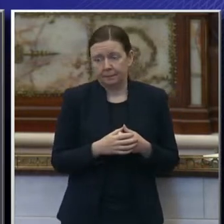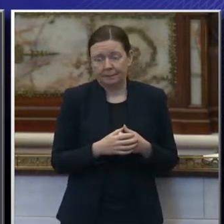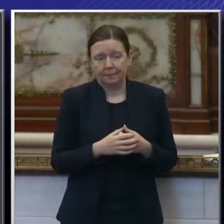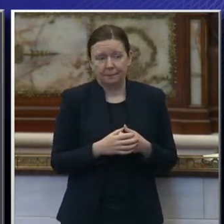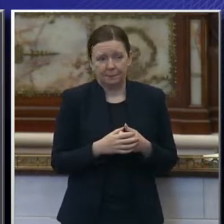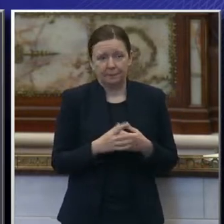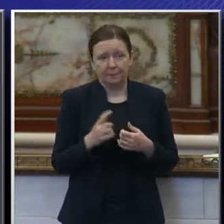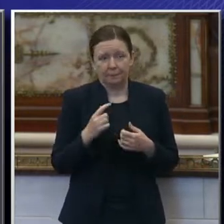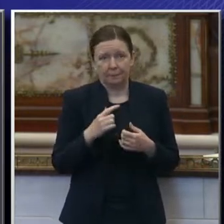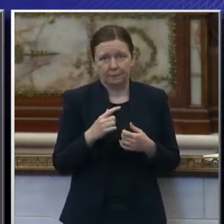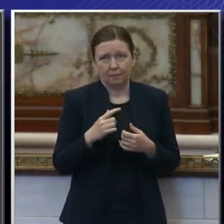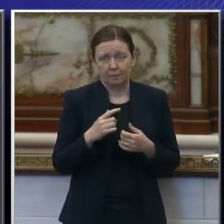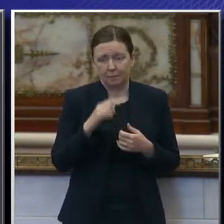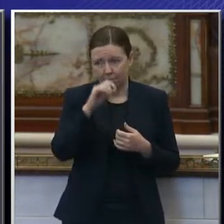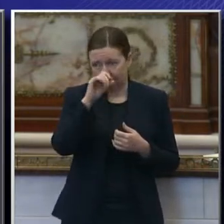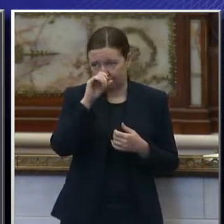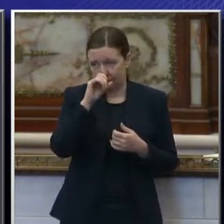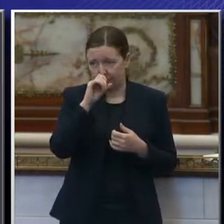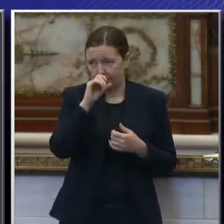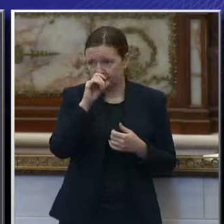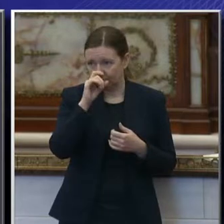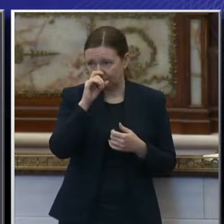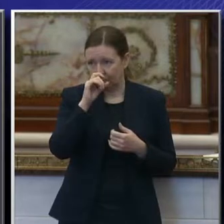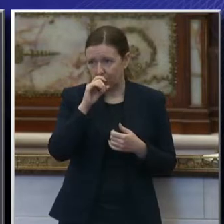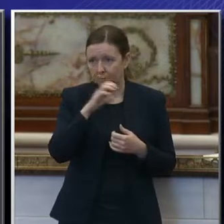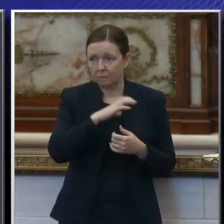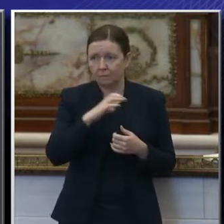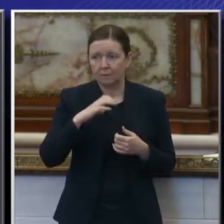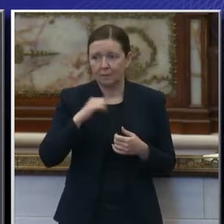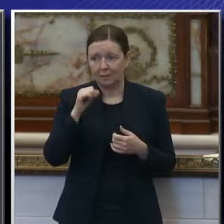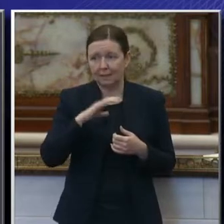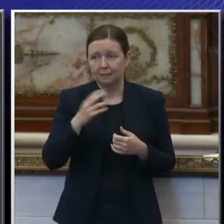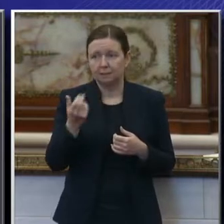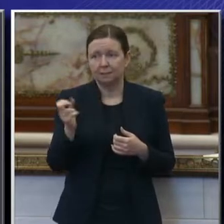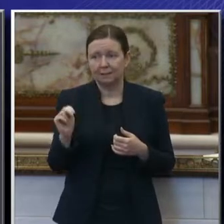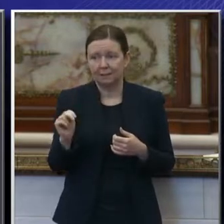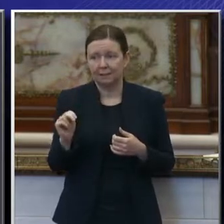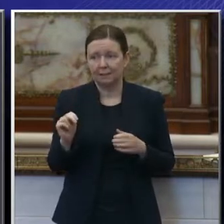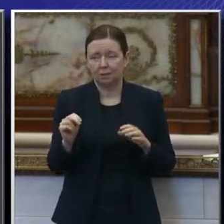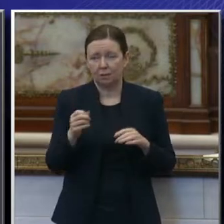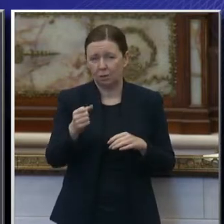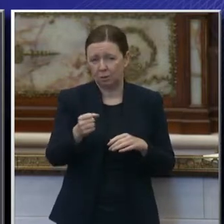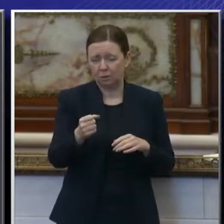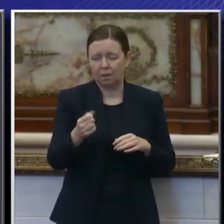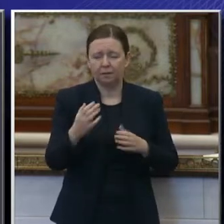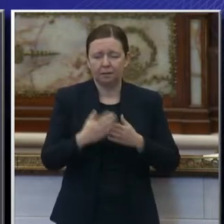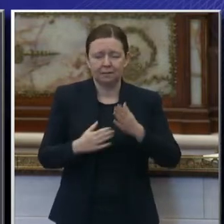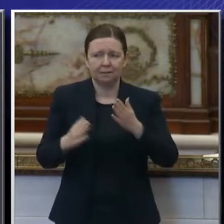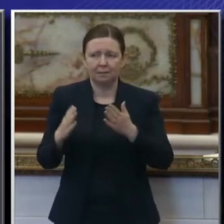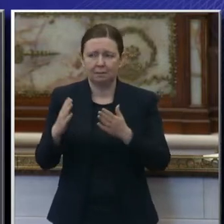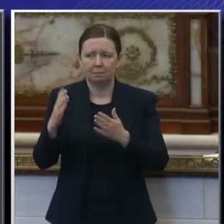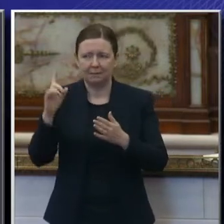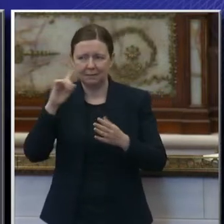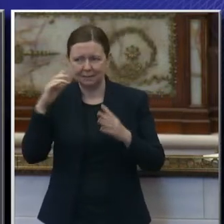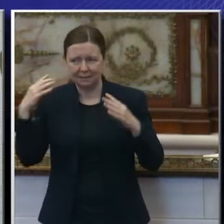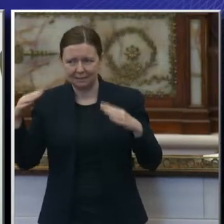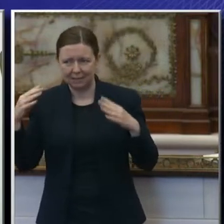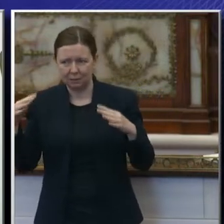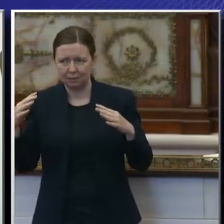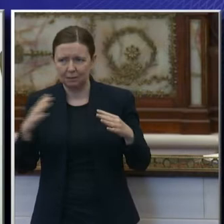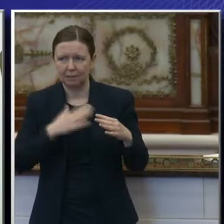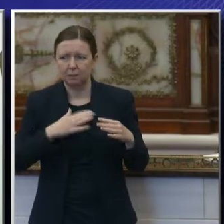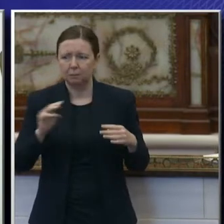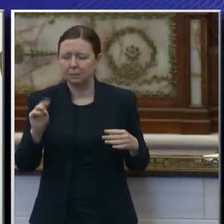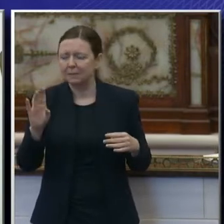and then I'll end with just a recap on... Councilmember Heenan, if you could hold on 1 second. There's some sound in the background. Please